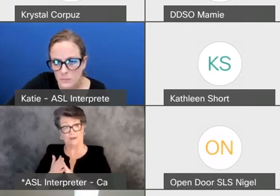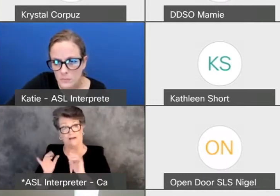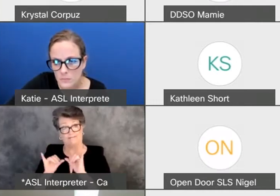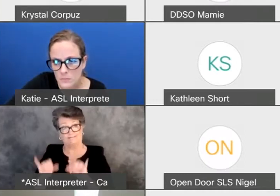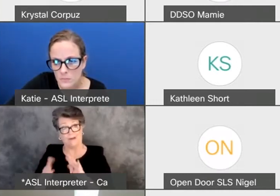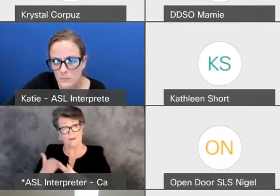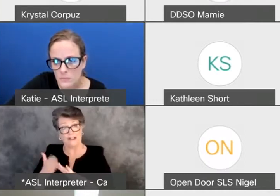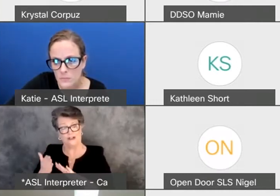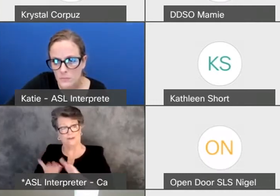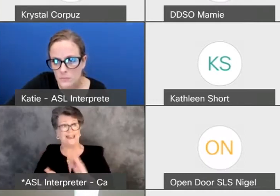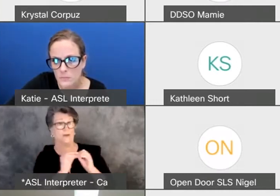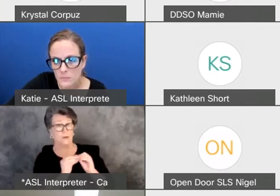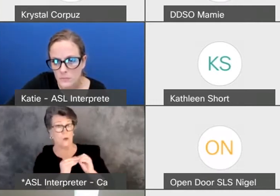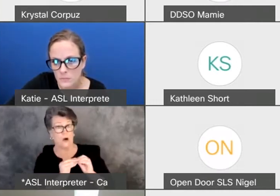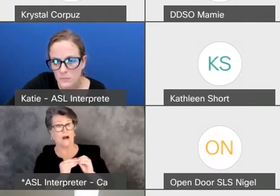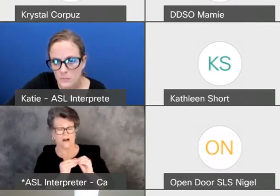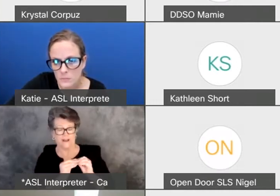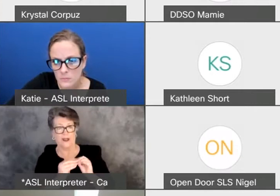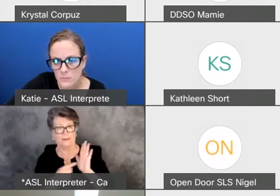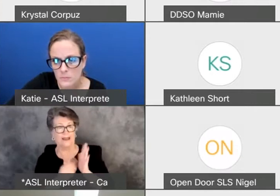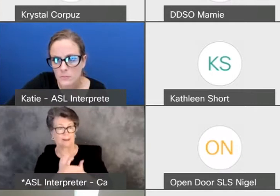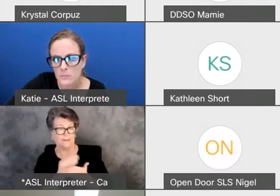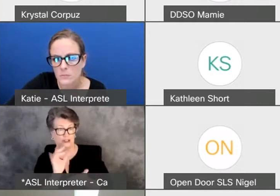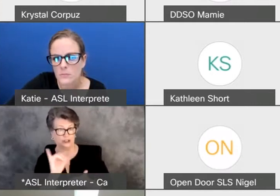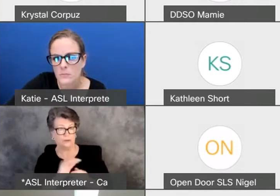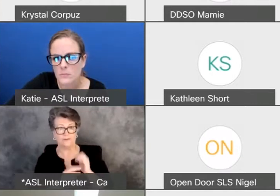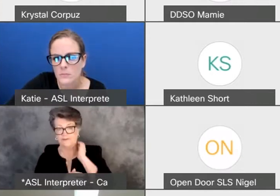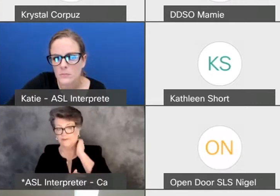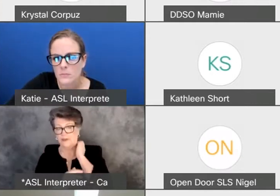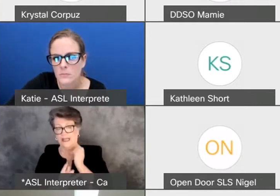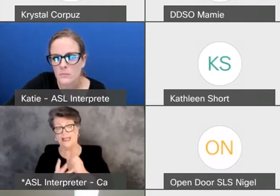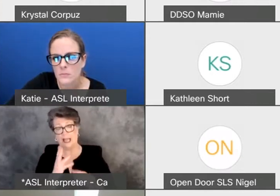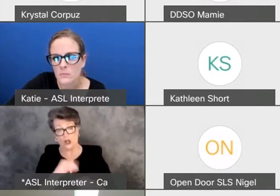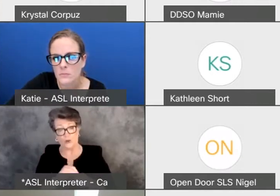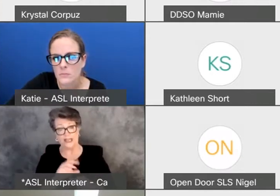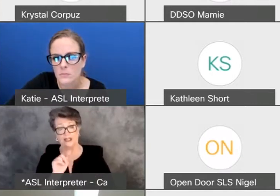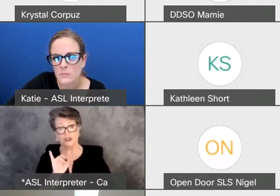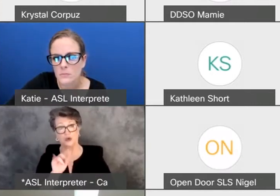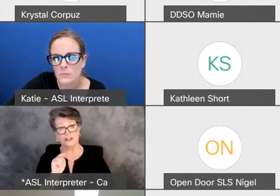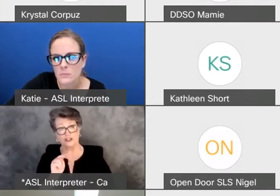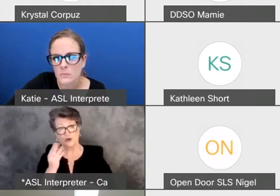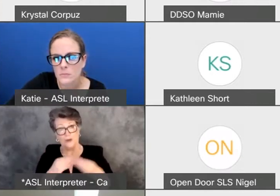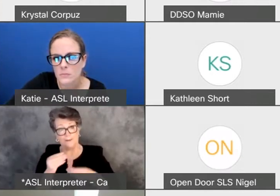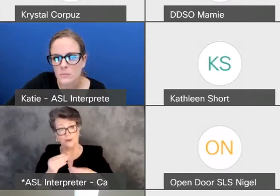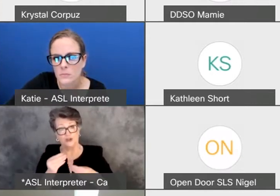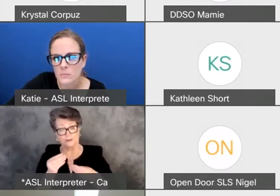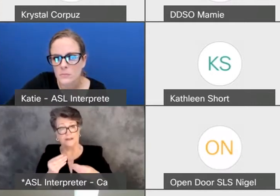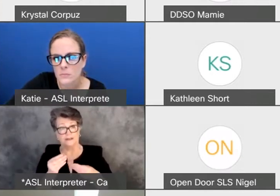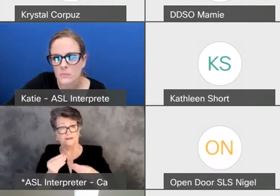but now there's more of it that is going to be proposed in the budget as well, including looking at a tuition reimbursement program for service